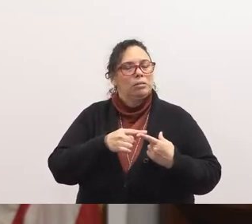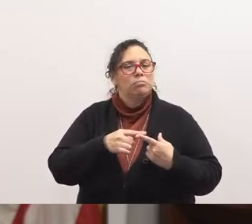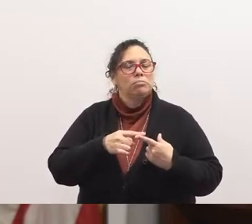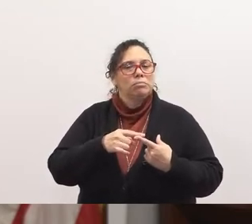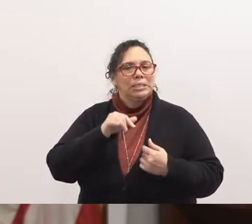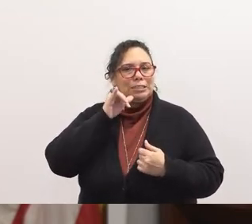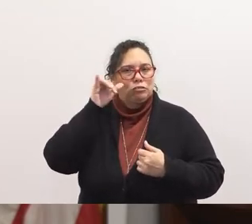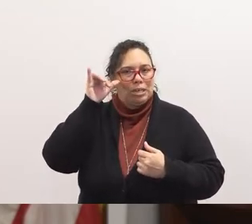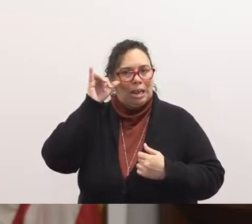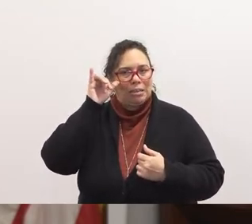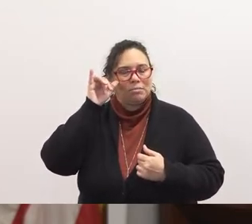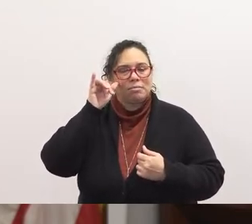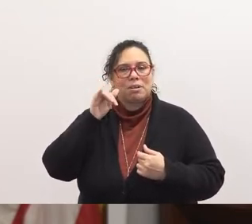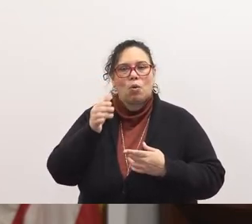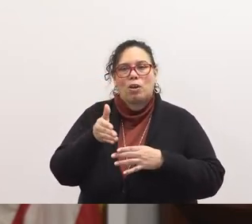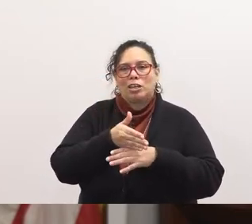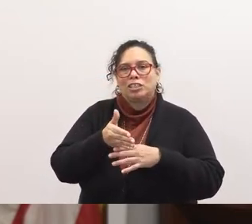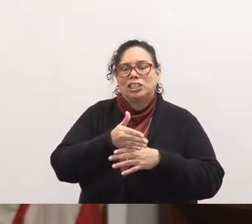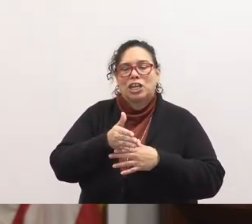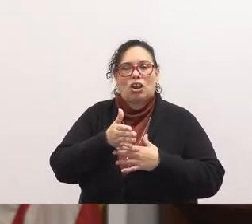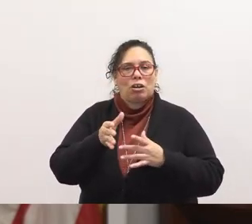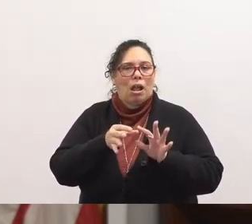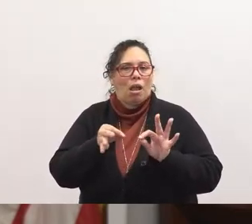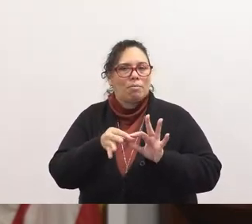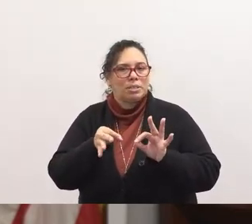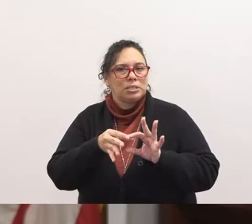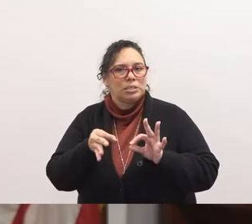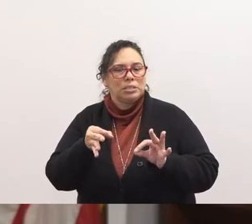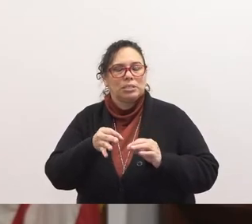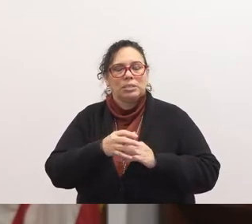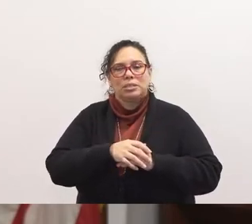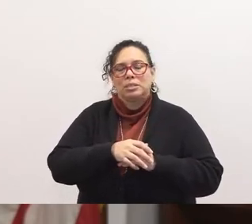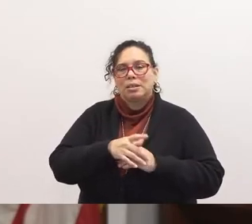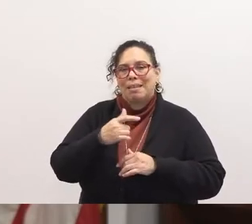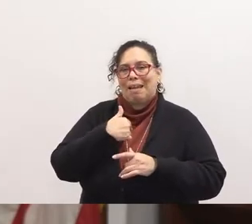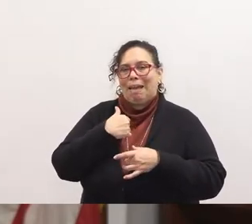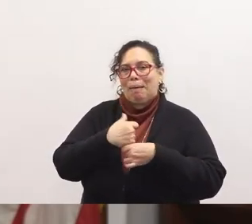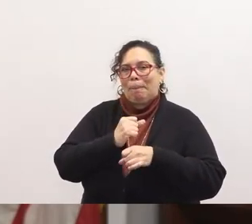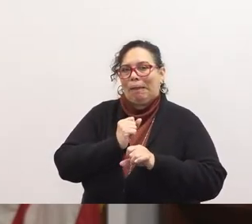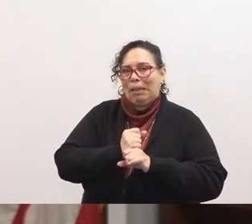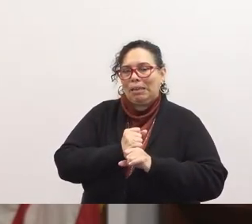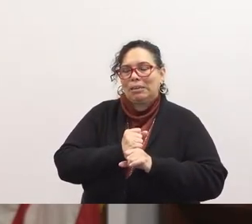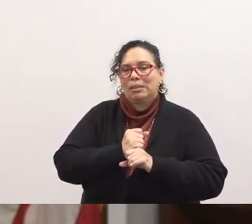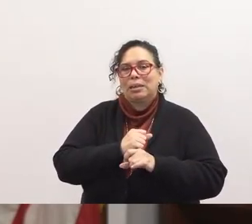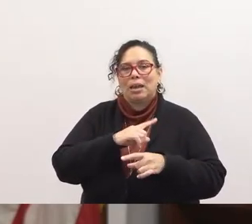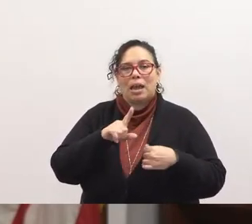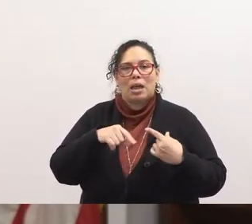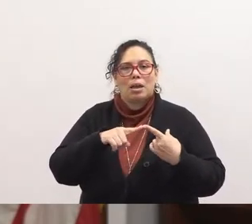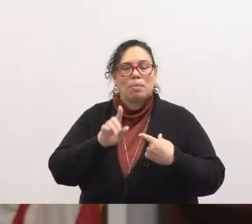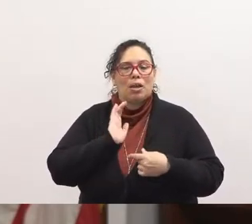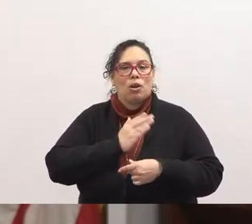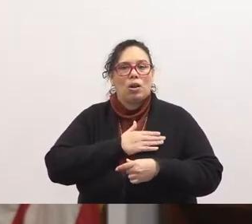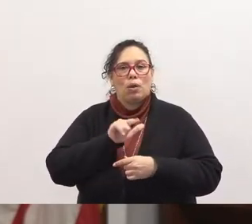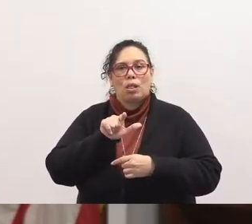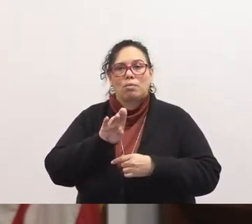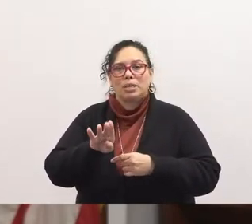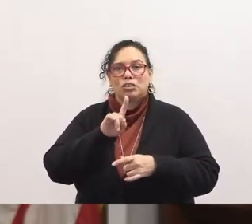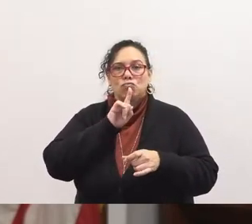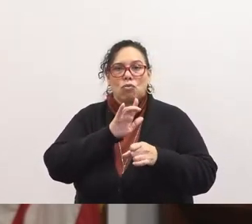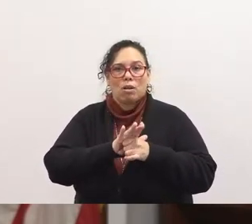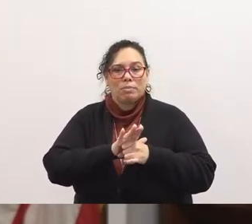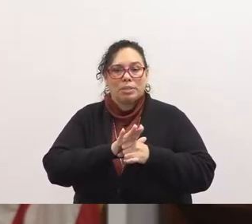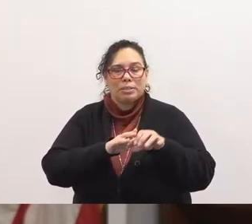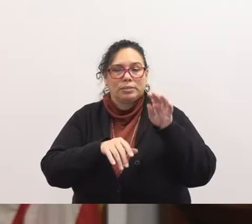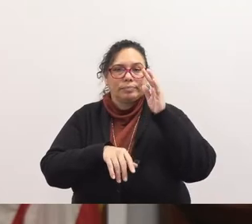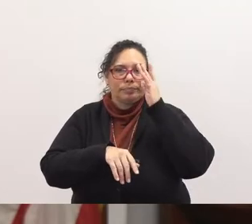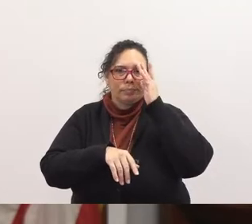made to my colleagues and with Dr. Baker directly around our Long Beach Promise. Much of what